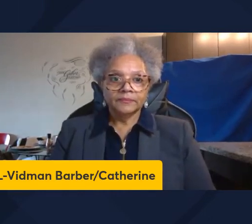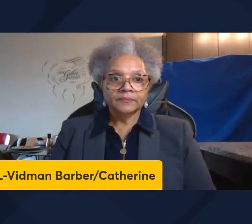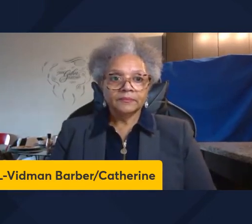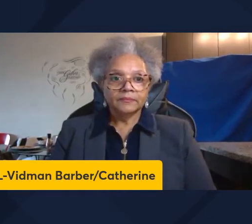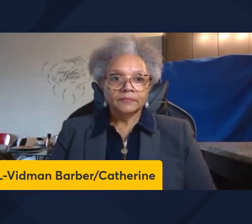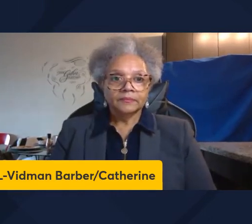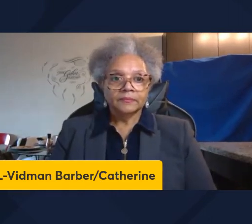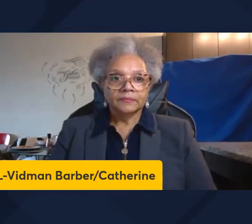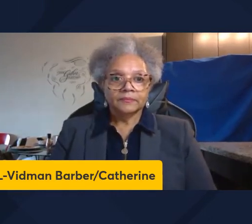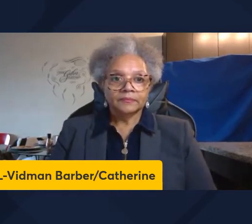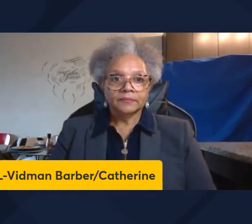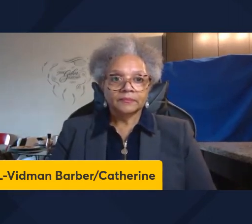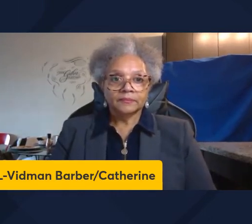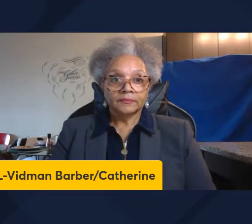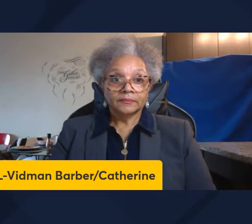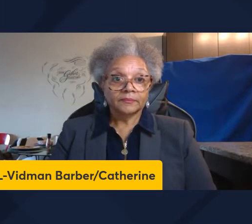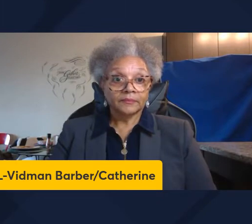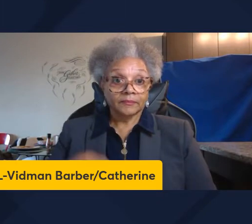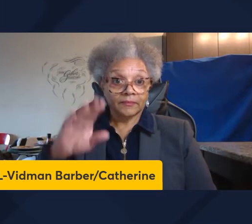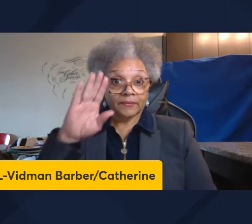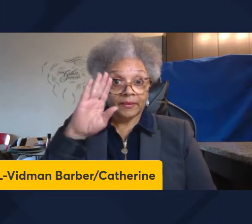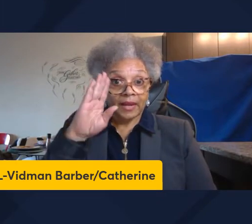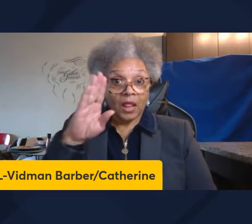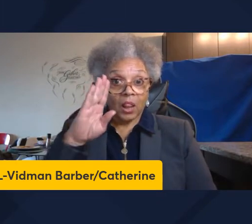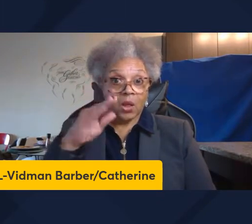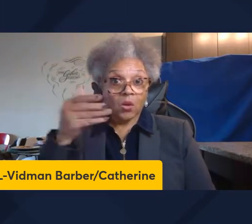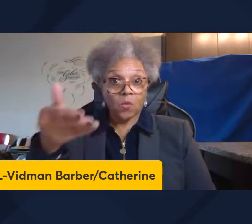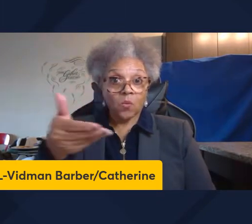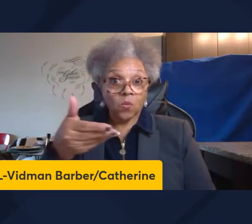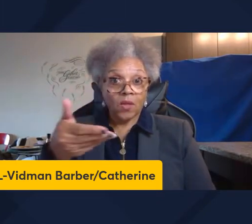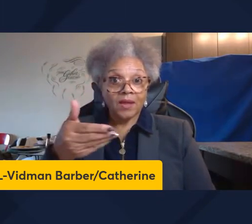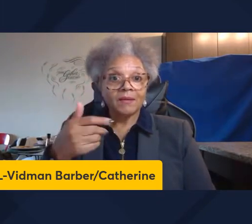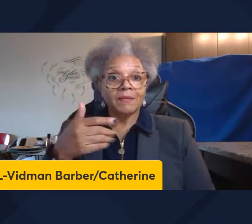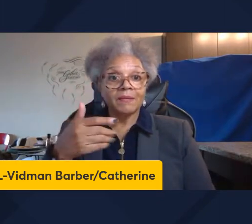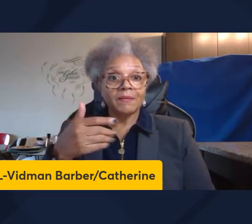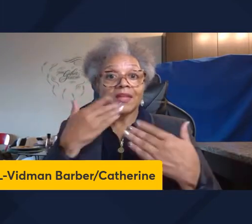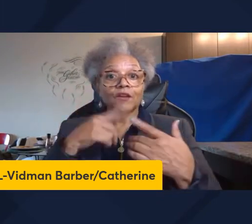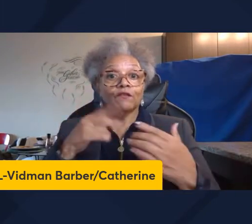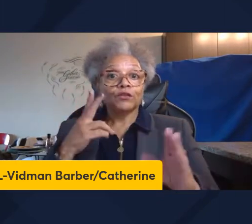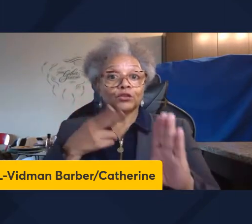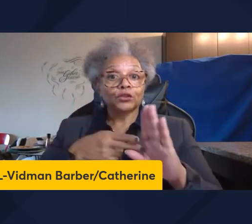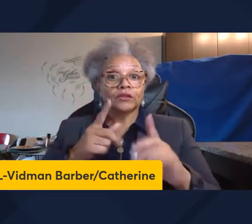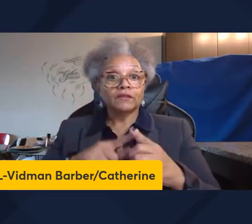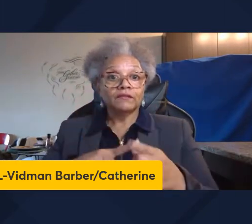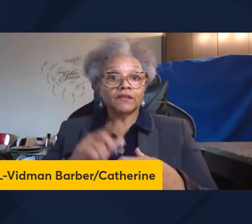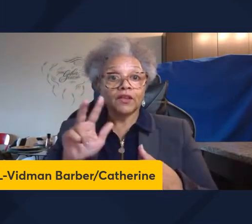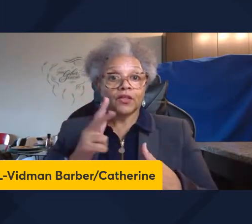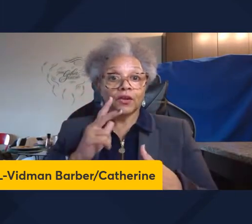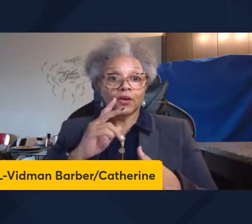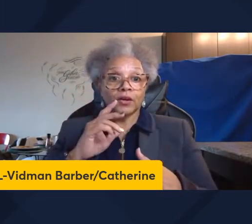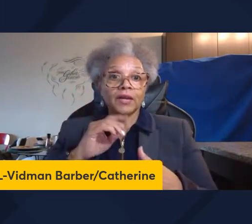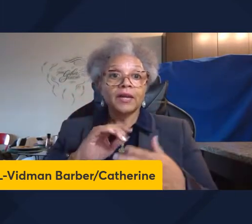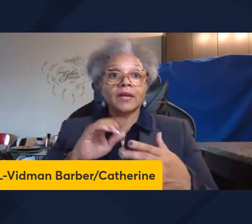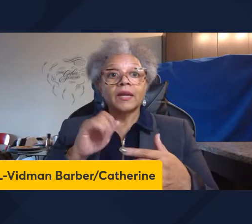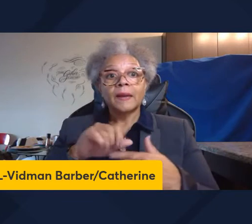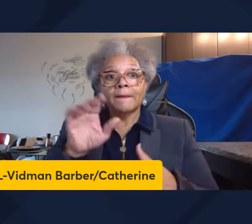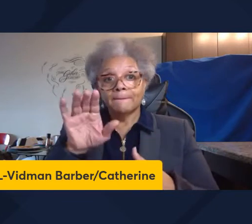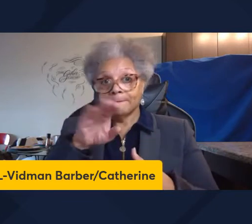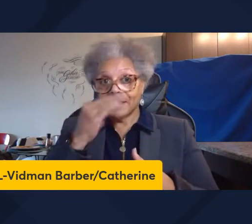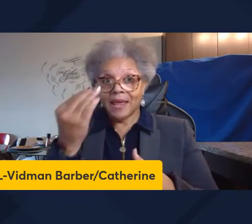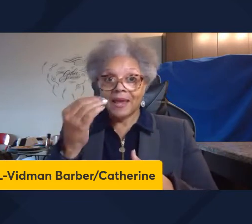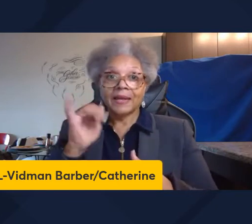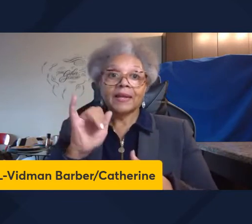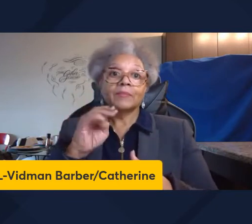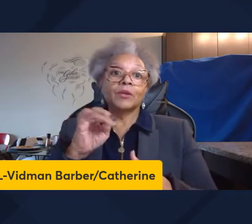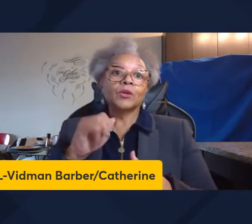Hello and welcome. Thank you for joining us for the third annual Black in Immuno Week, a week where we will celebrate, amplify,